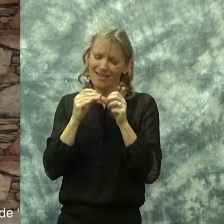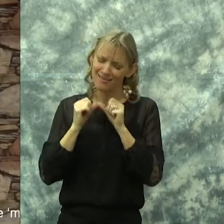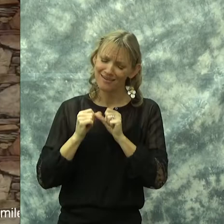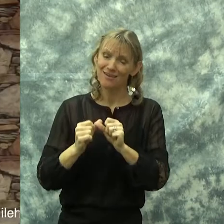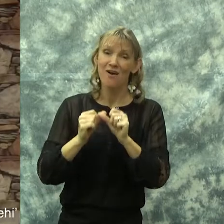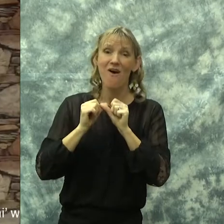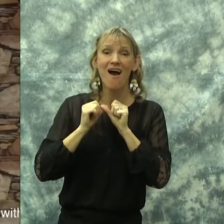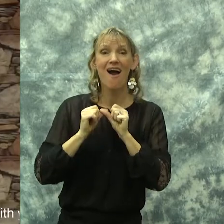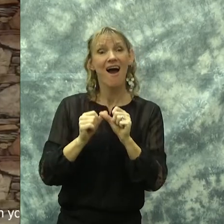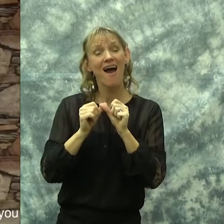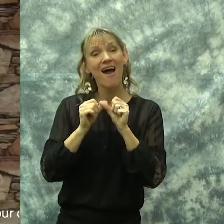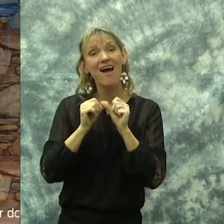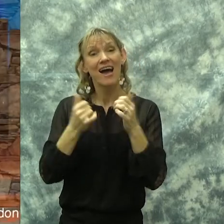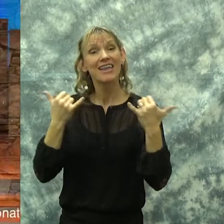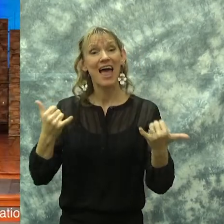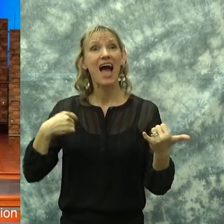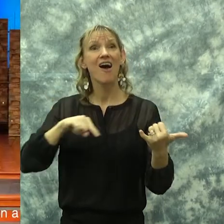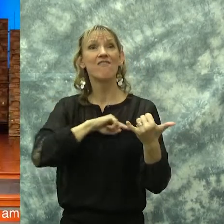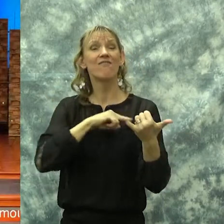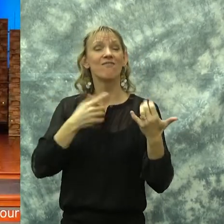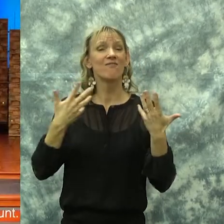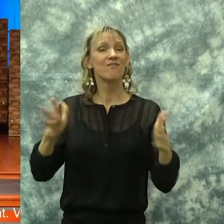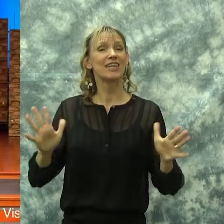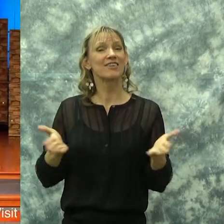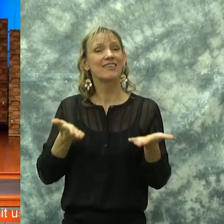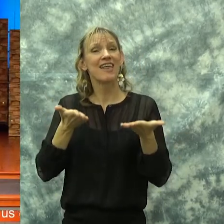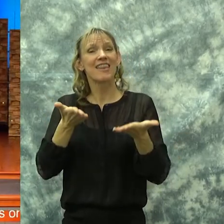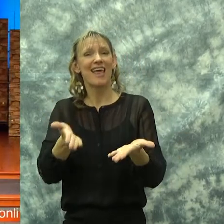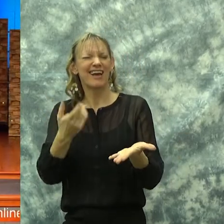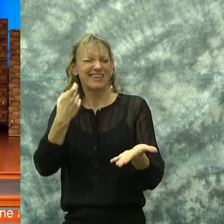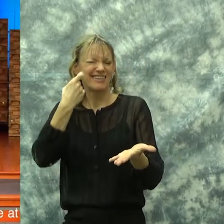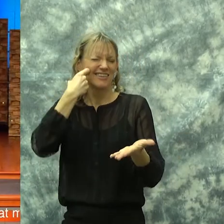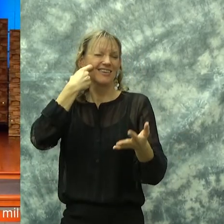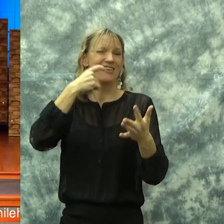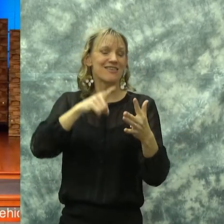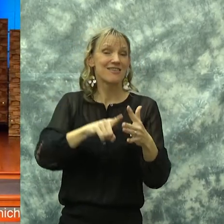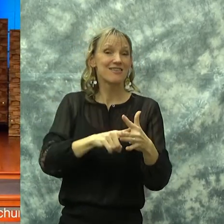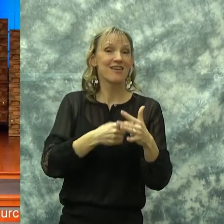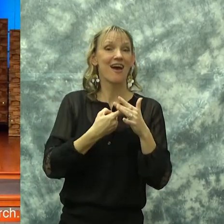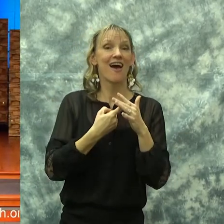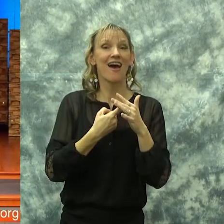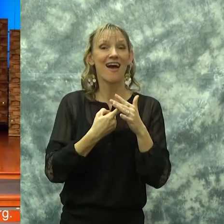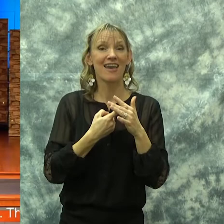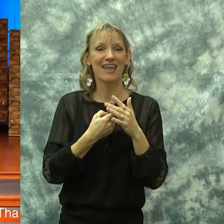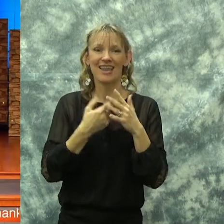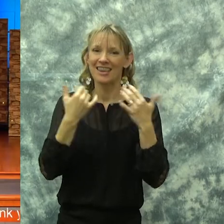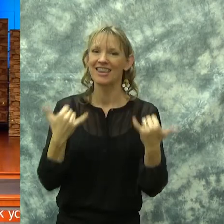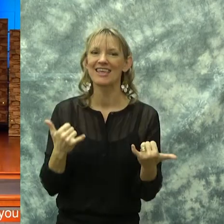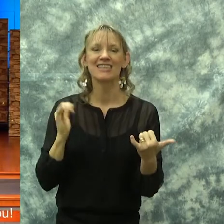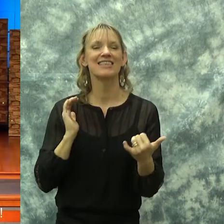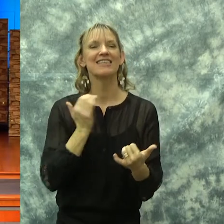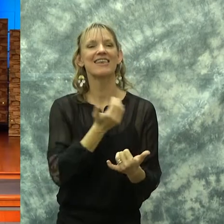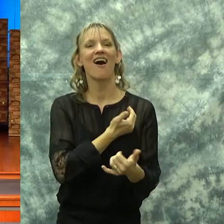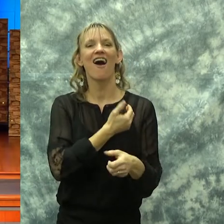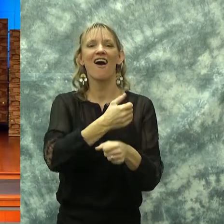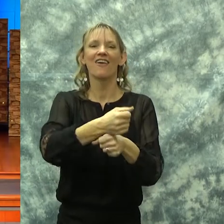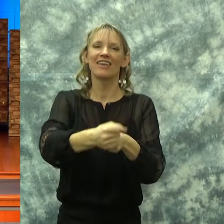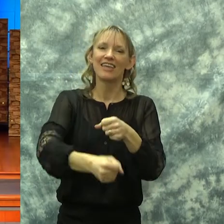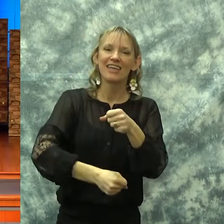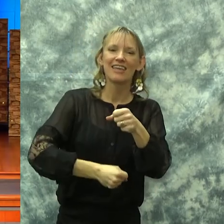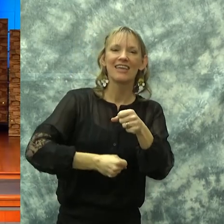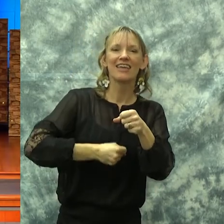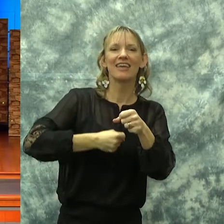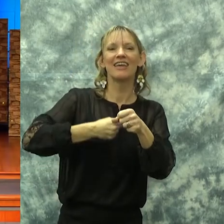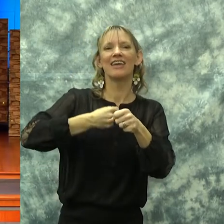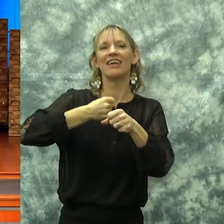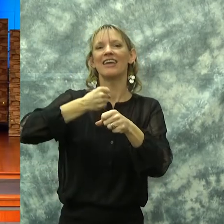go on. Now we're there, and we've only just begun. Oh, this will be our year. Took